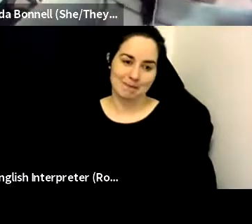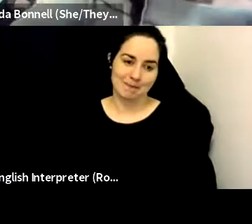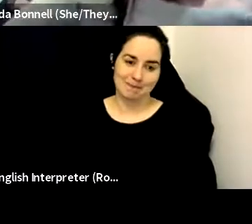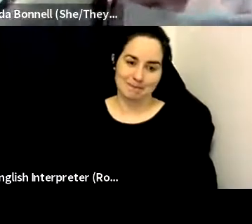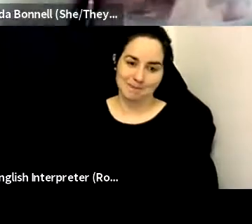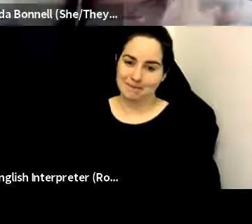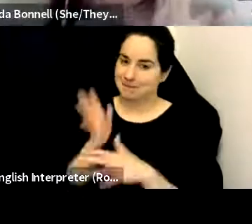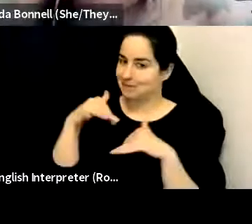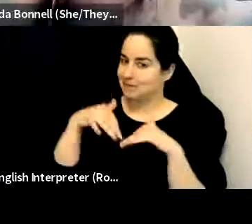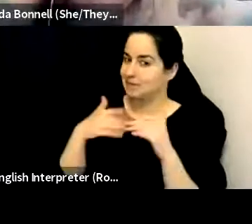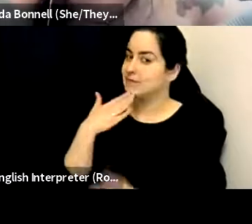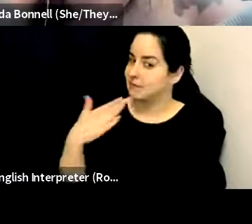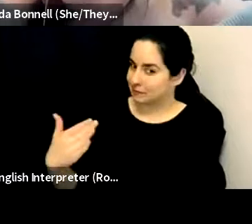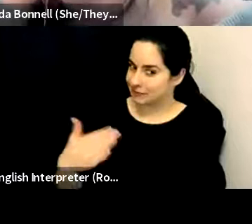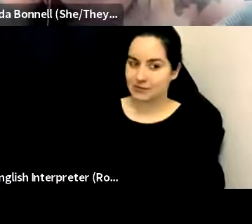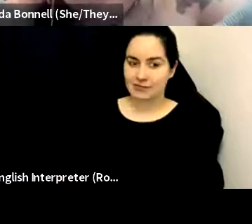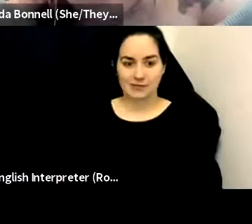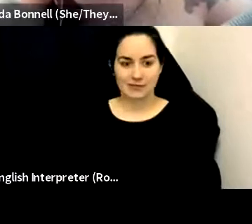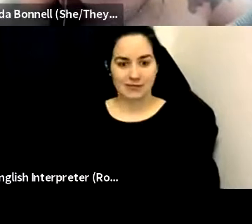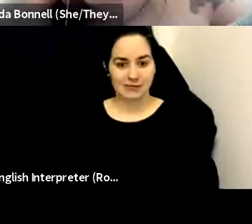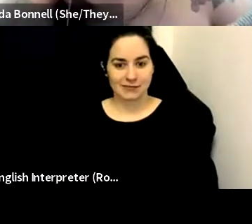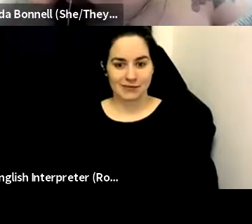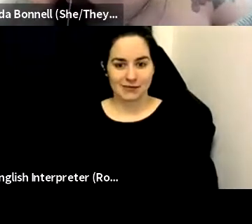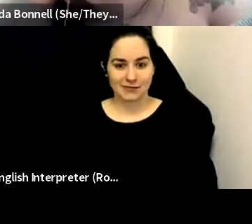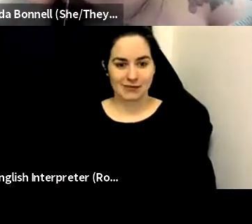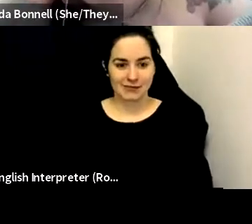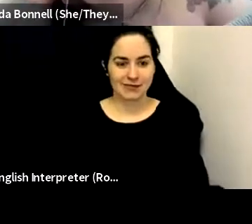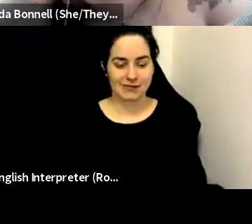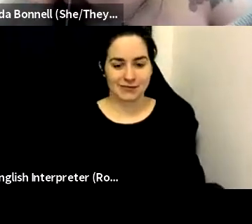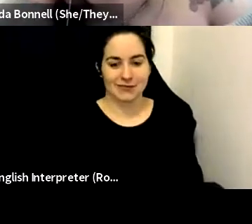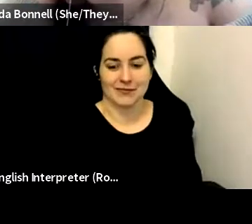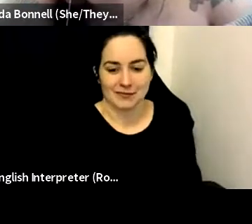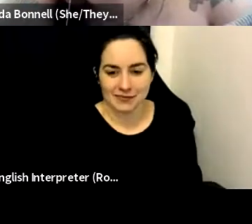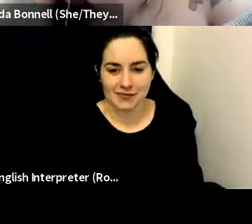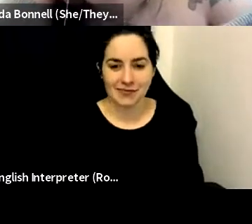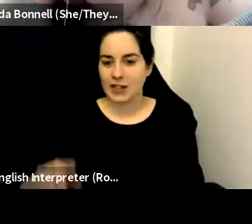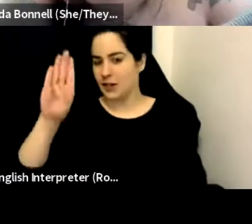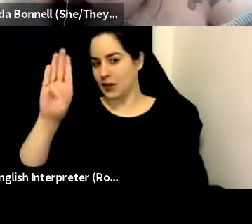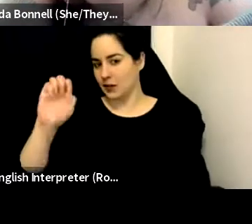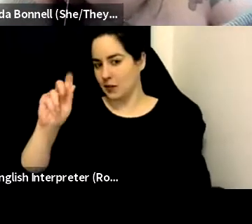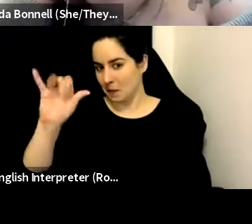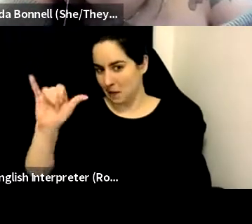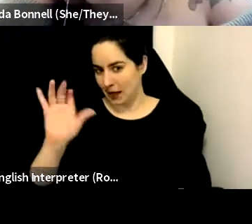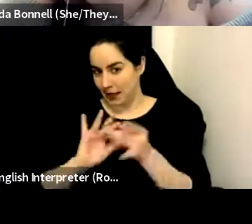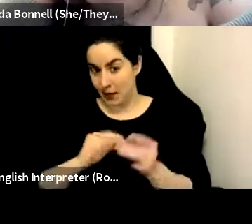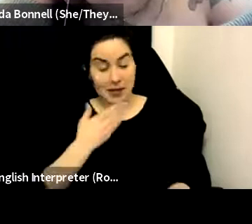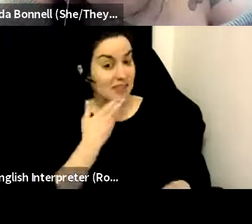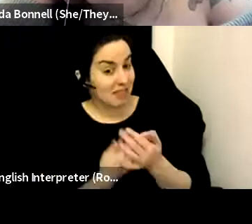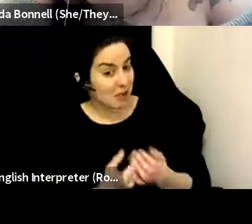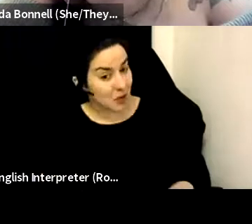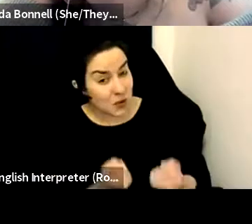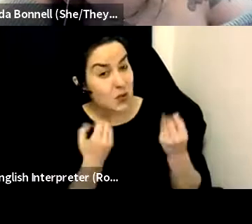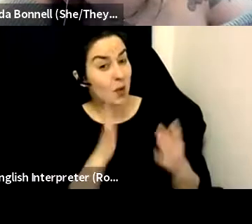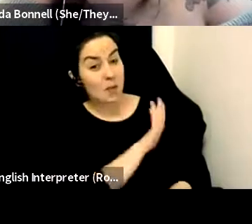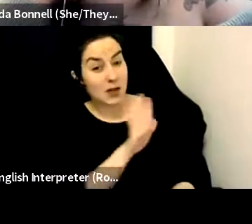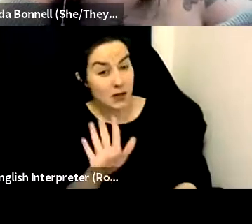Miigwech. Amazing. Thank you all so much for your generosity and, you know, engaging in such poignant